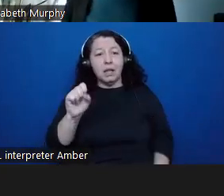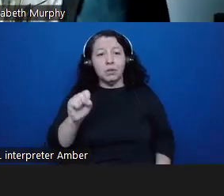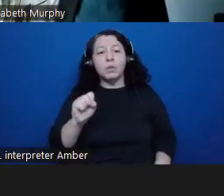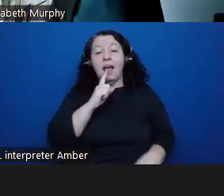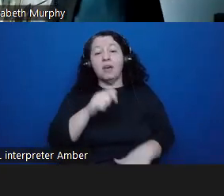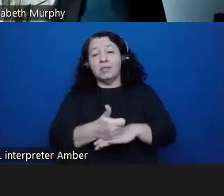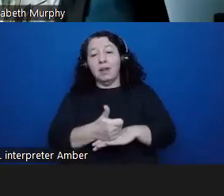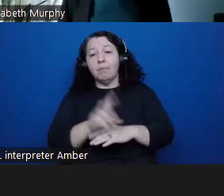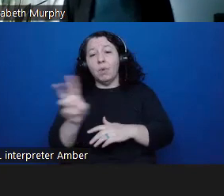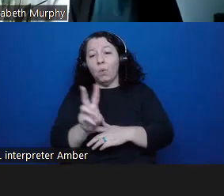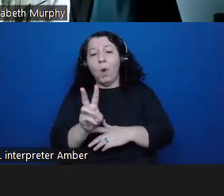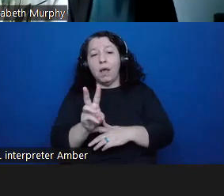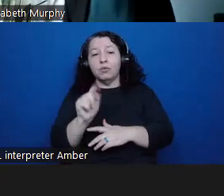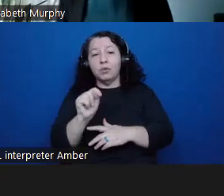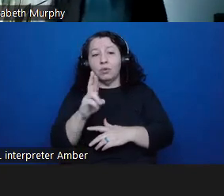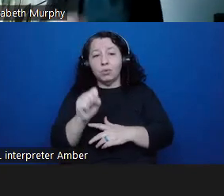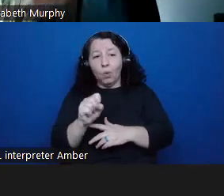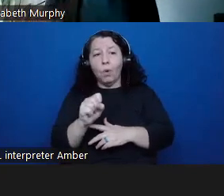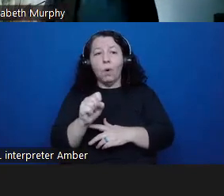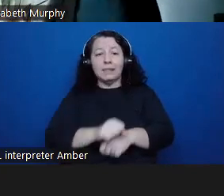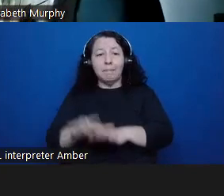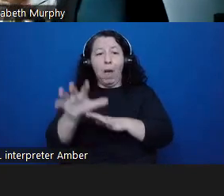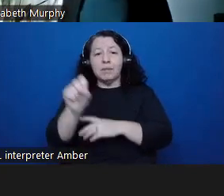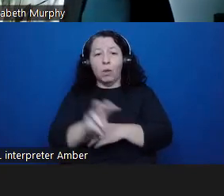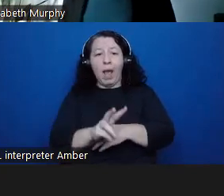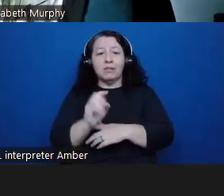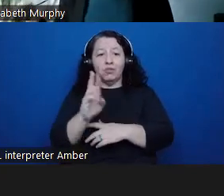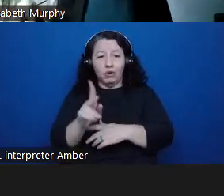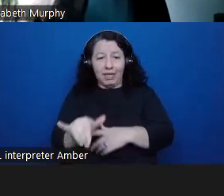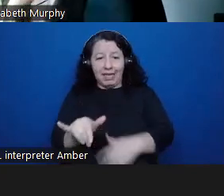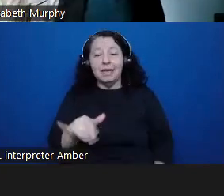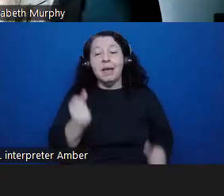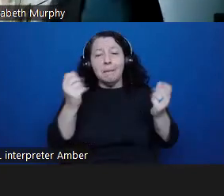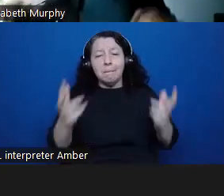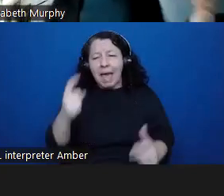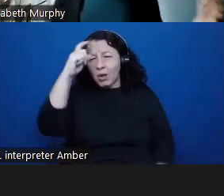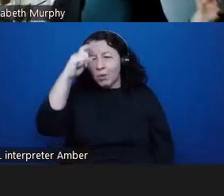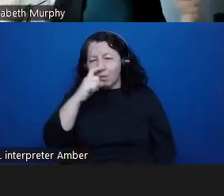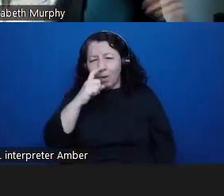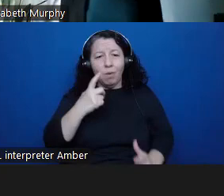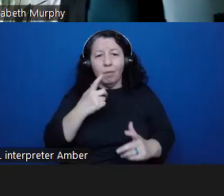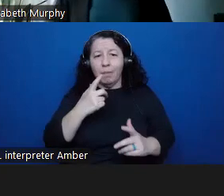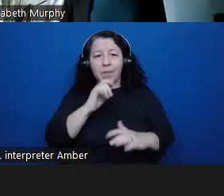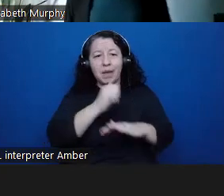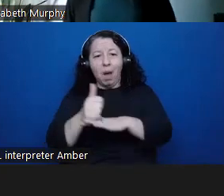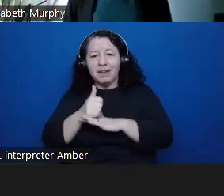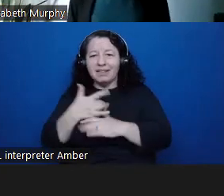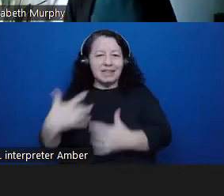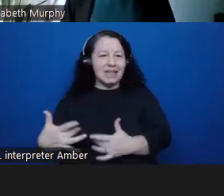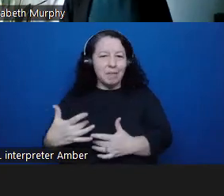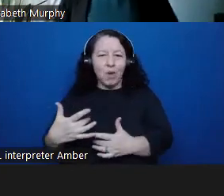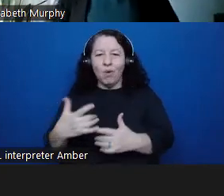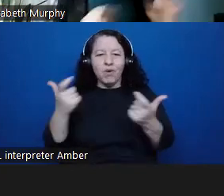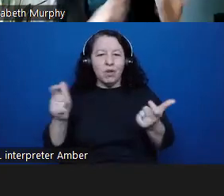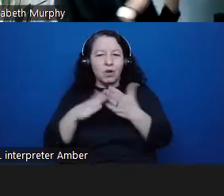Western Taurus Mountains of Southwest Turkey, and it has many of the Roman monuments just typical of an urban center of this status in the